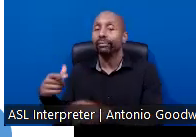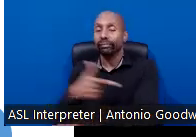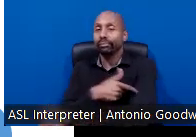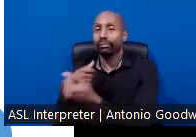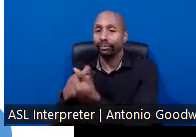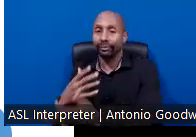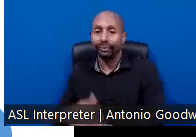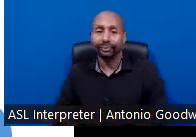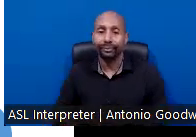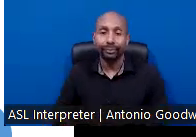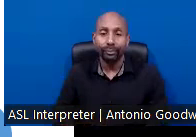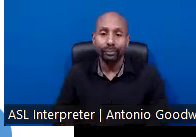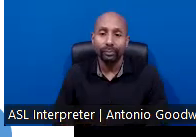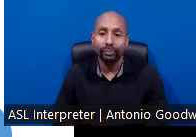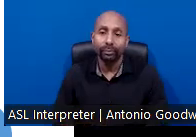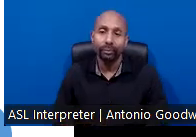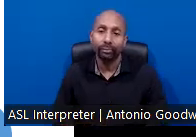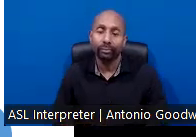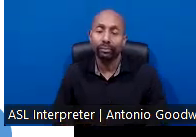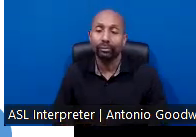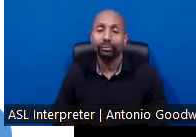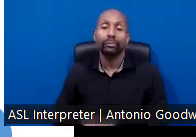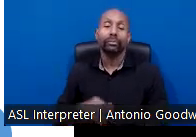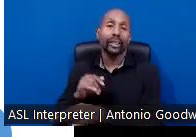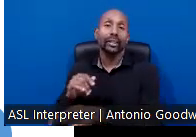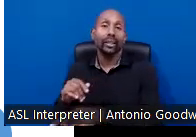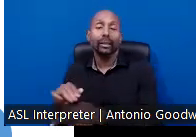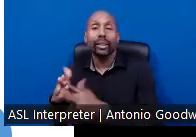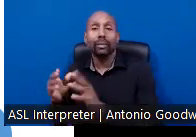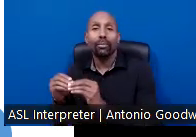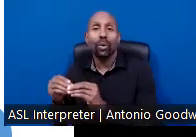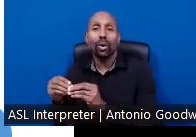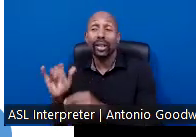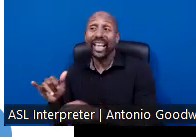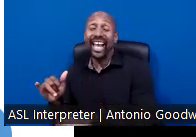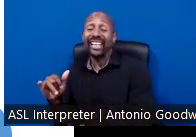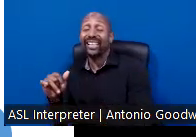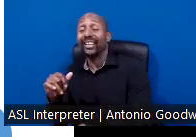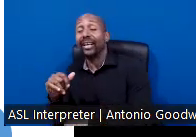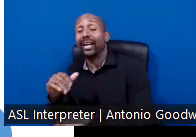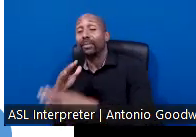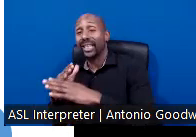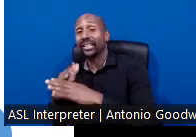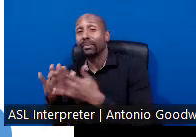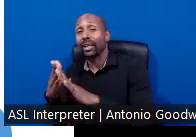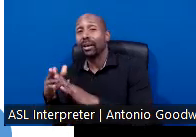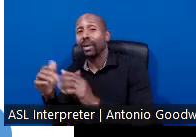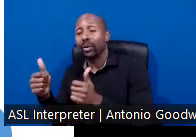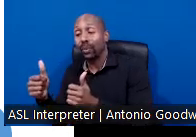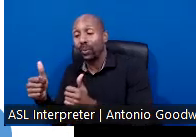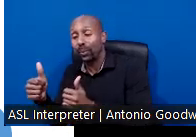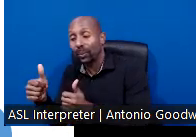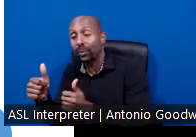a little bit greater for folks who are immunocompromised or over the age of 65. So apologies if I made